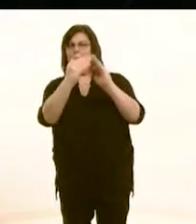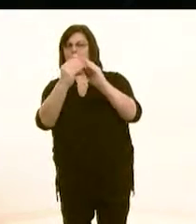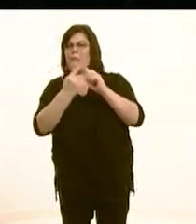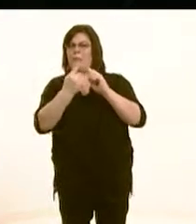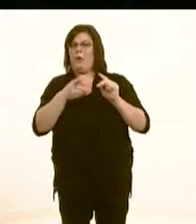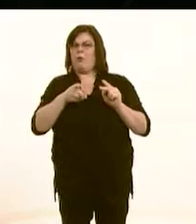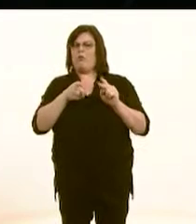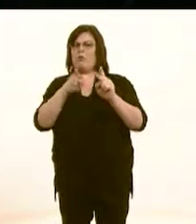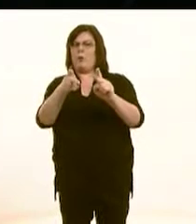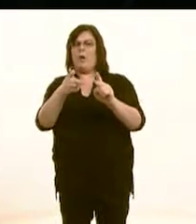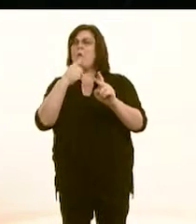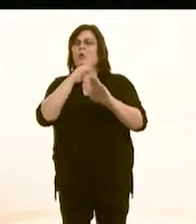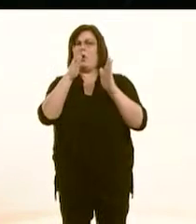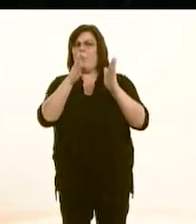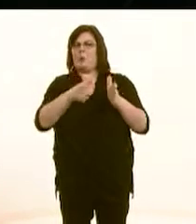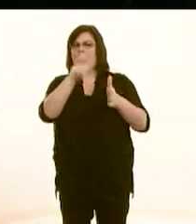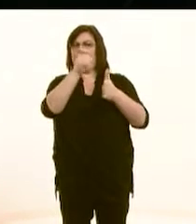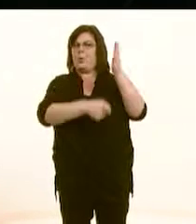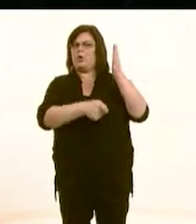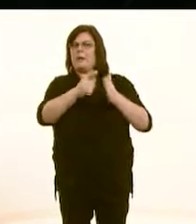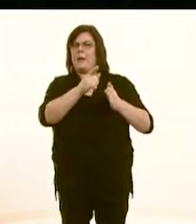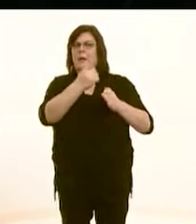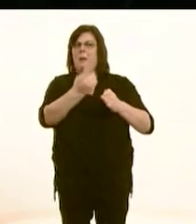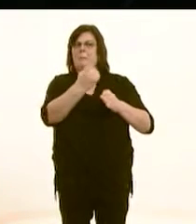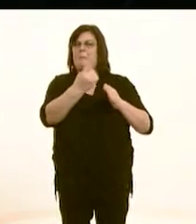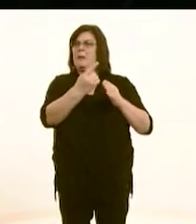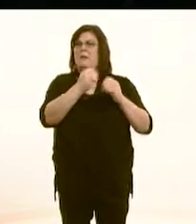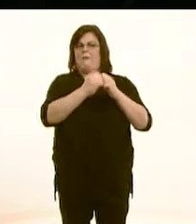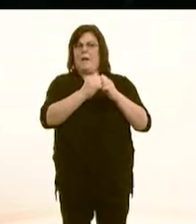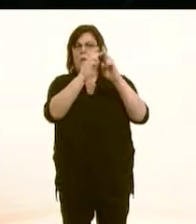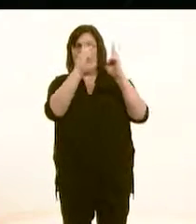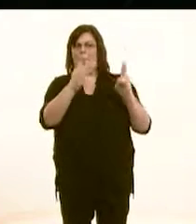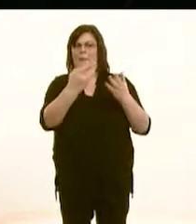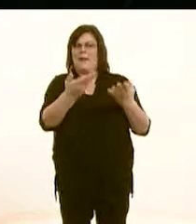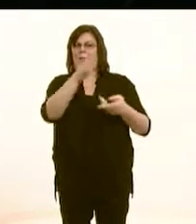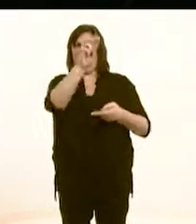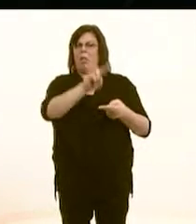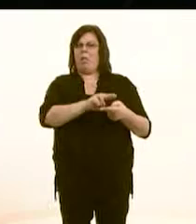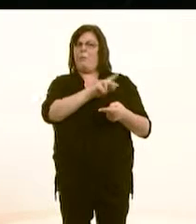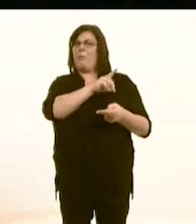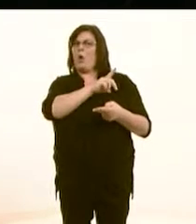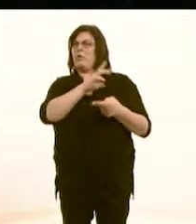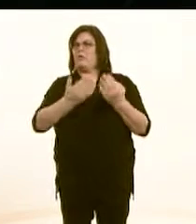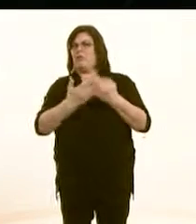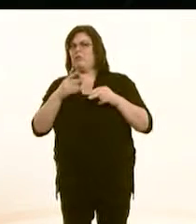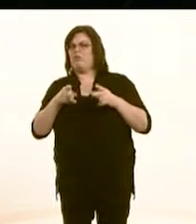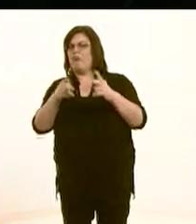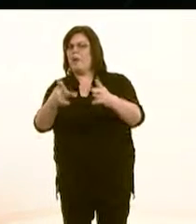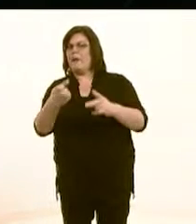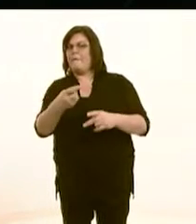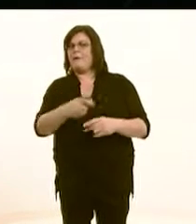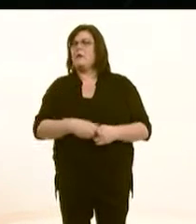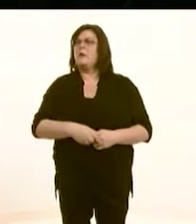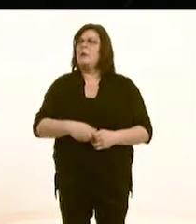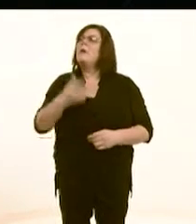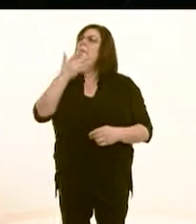not been compulsorily purchased but nonetheless have been devalued by the project. What discussions has the Welsh Government had with people